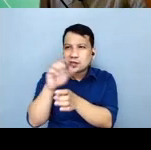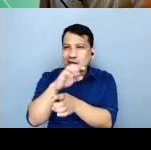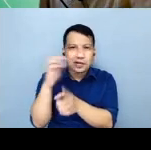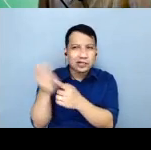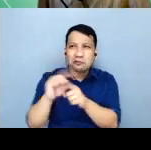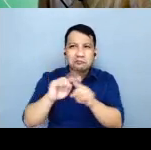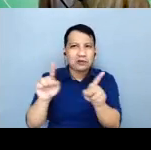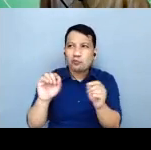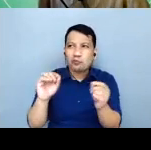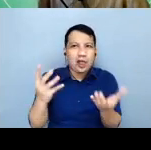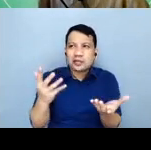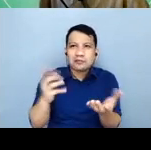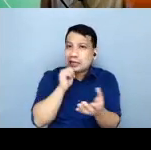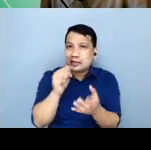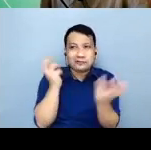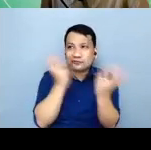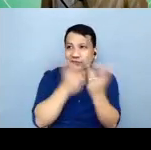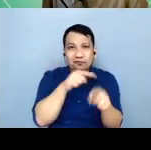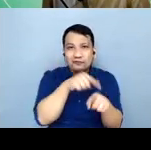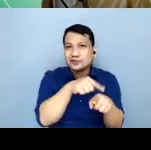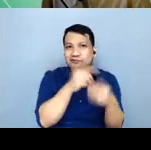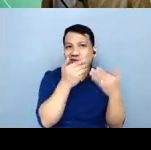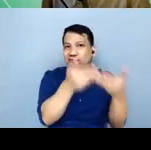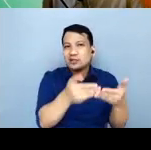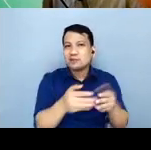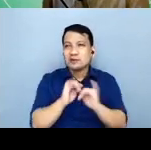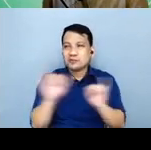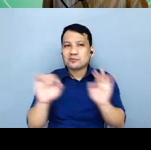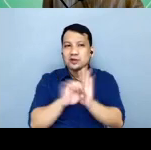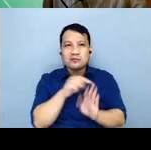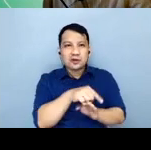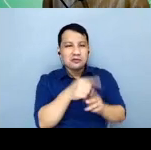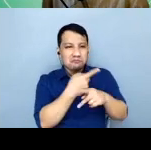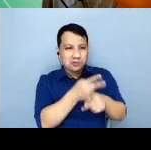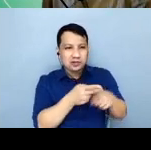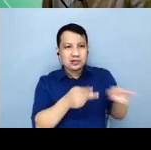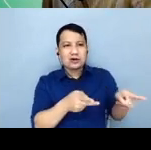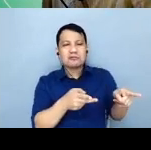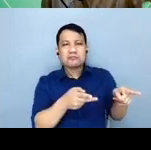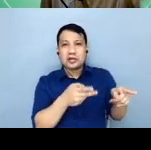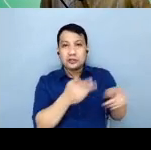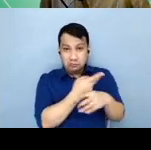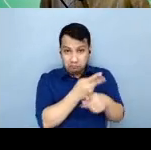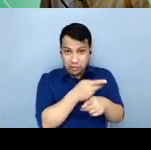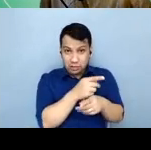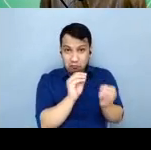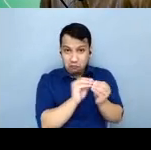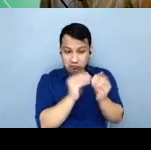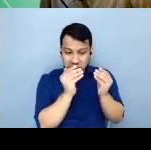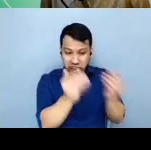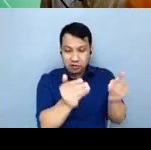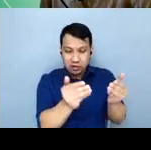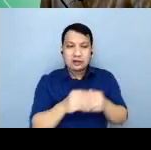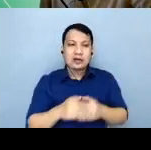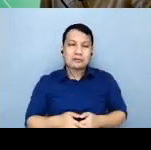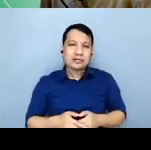like a beware kind of example, I would set this as one of them, as a product that attempts to be sustainable, but falls